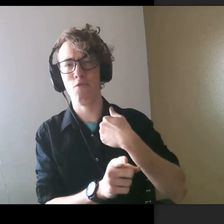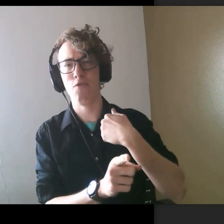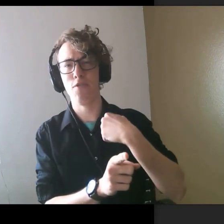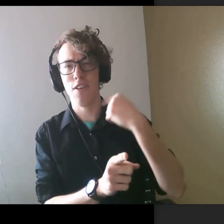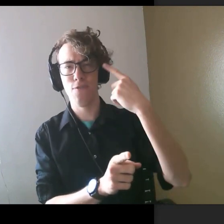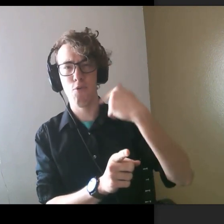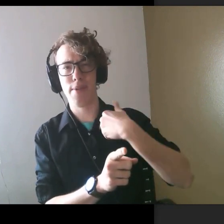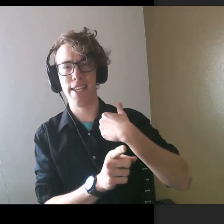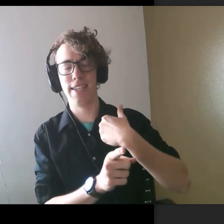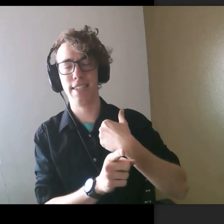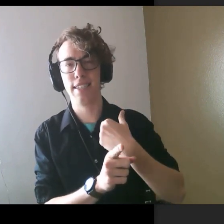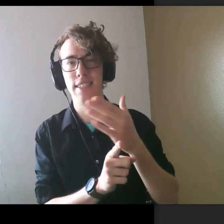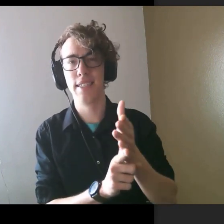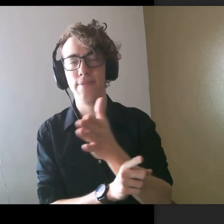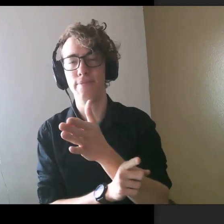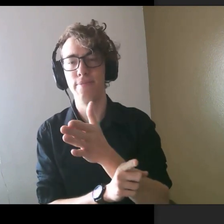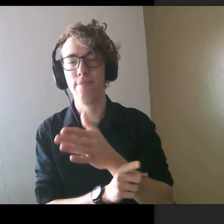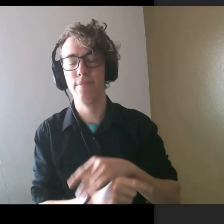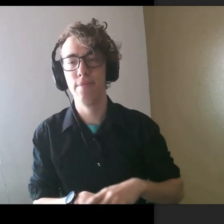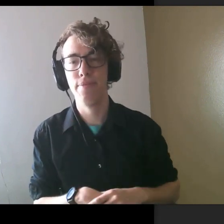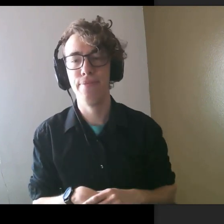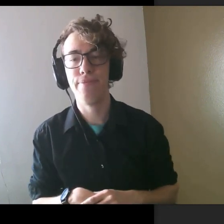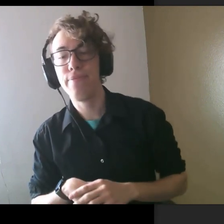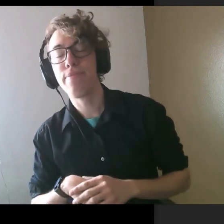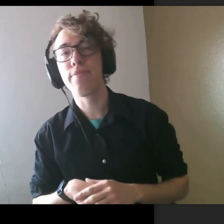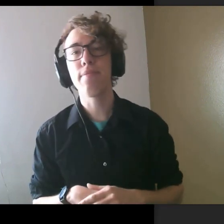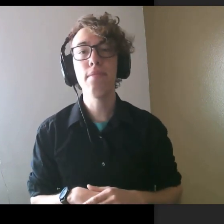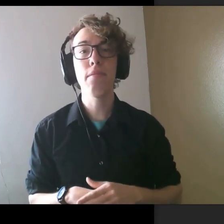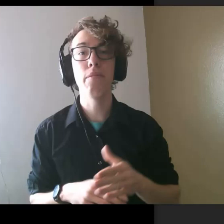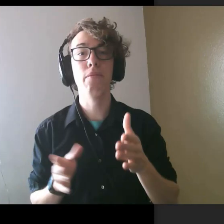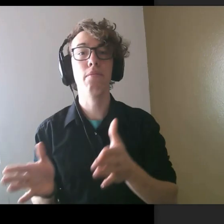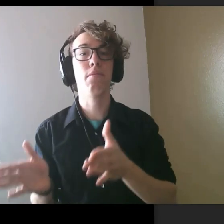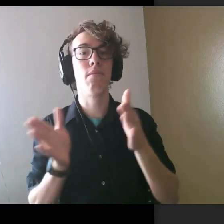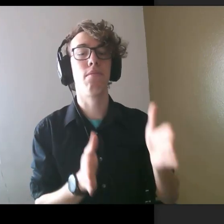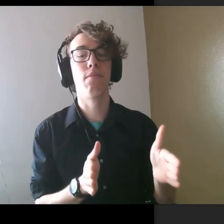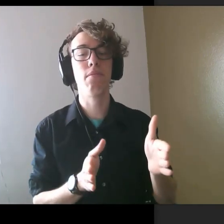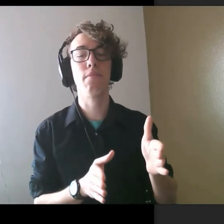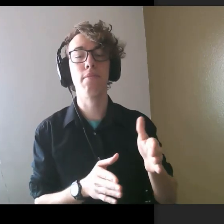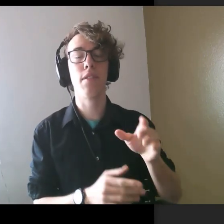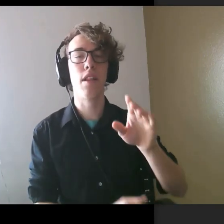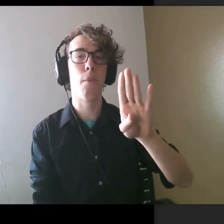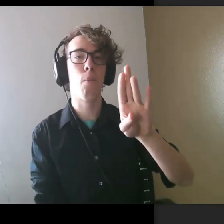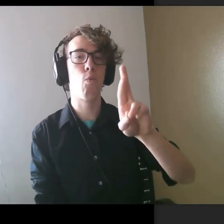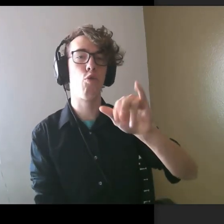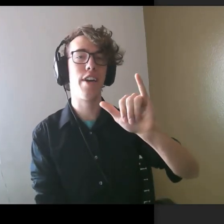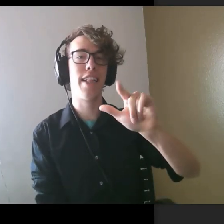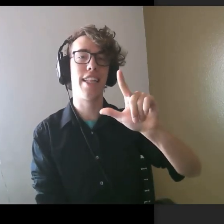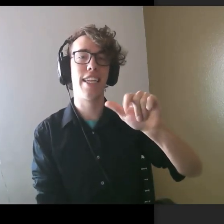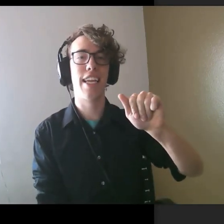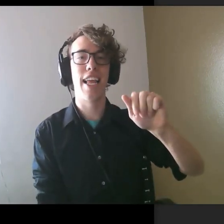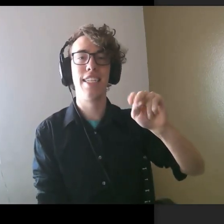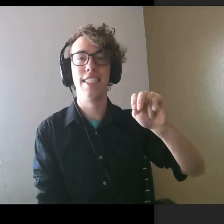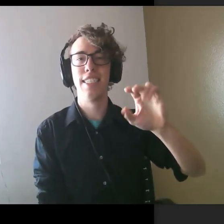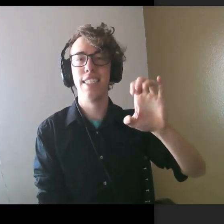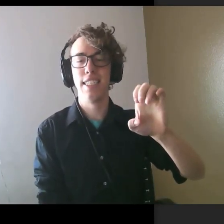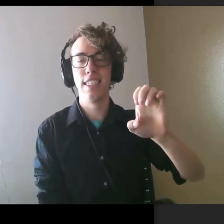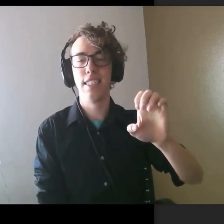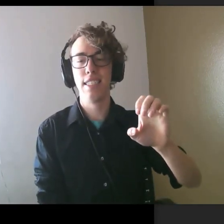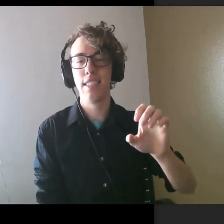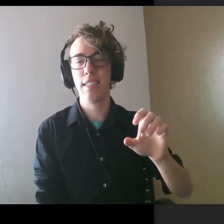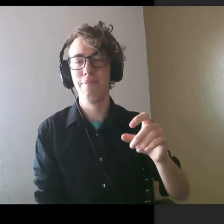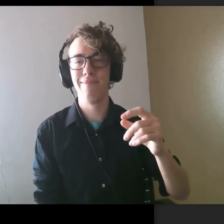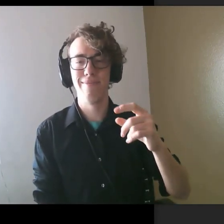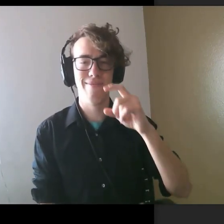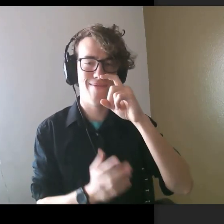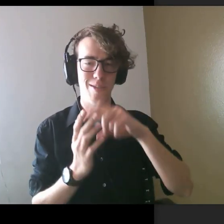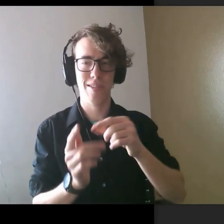where the auto setting had put it. All right, on the next one, brilliance. I just usually scroll them side to side,